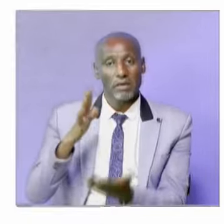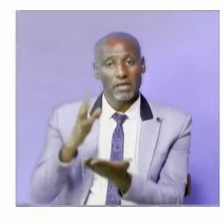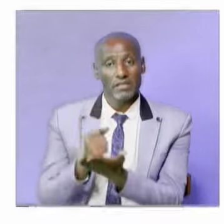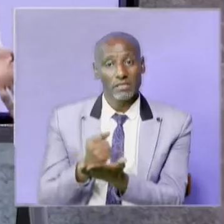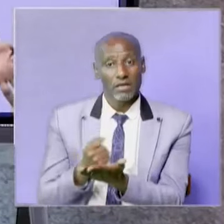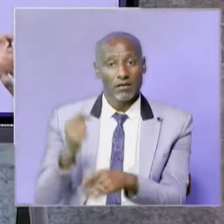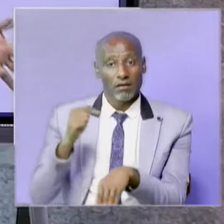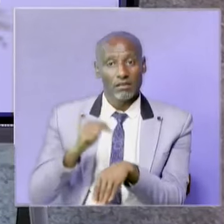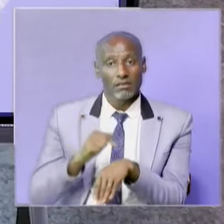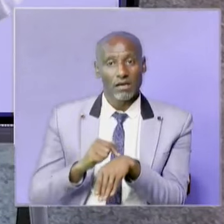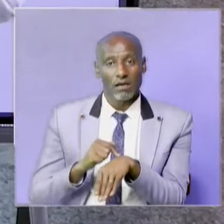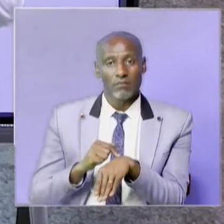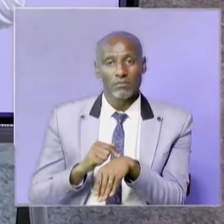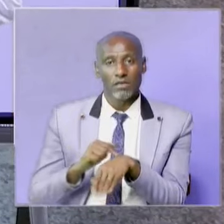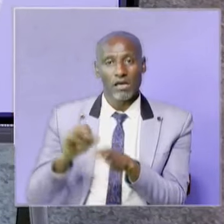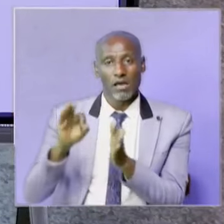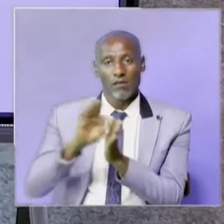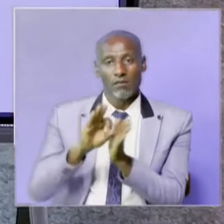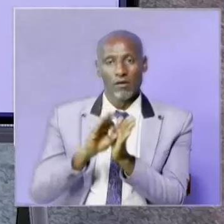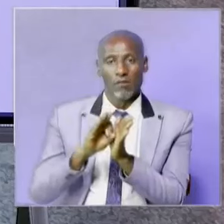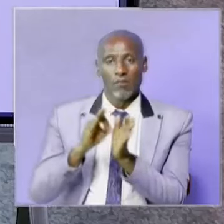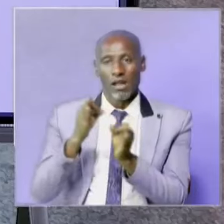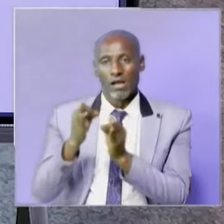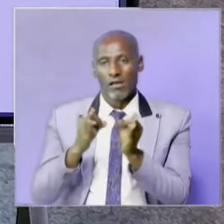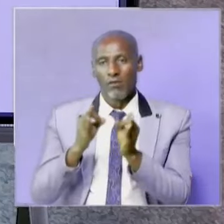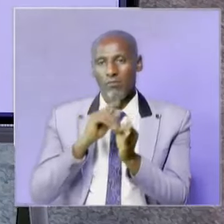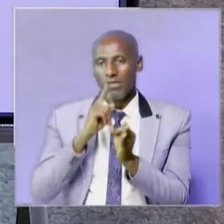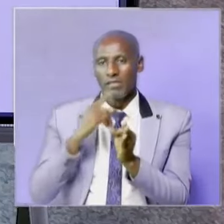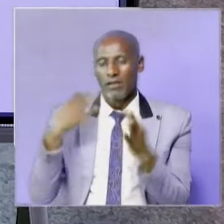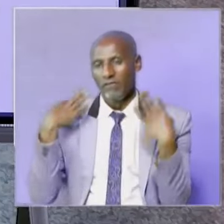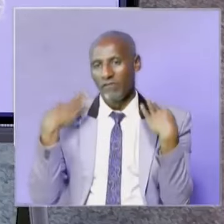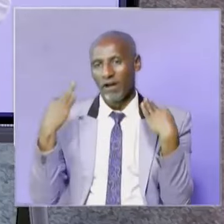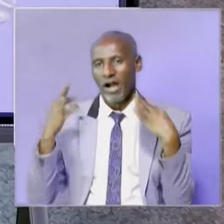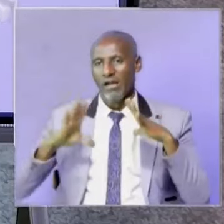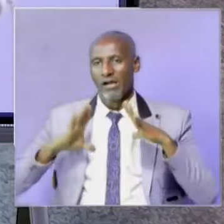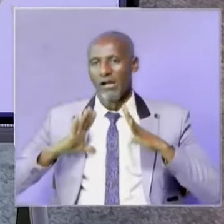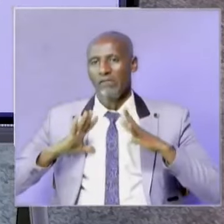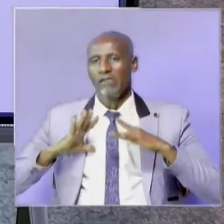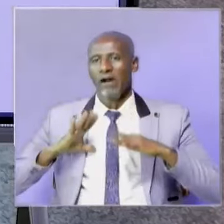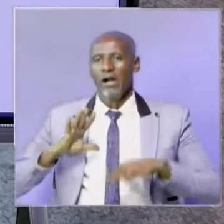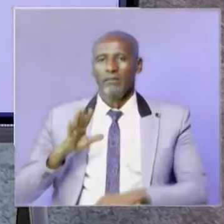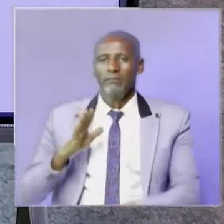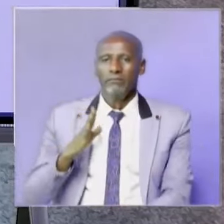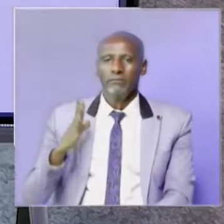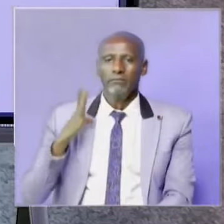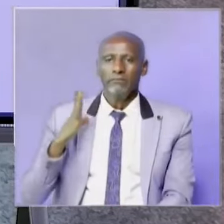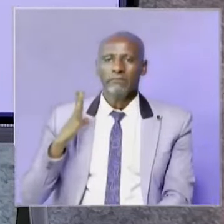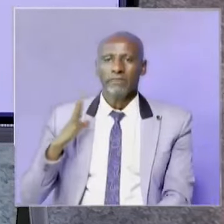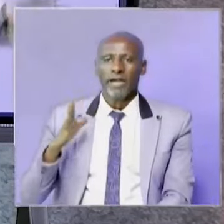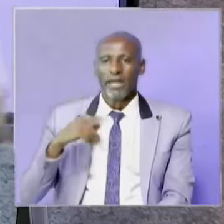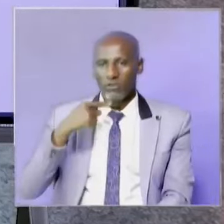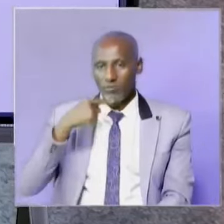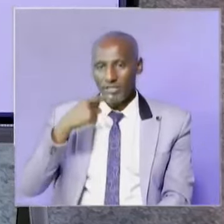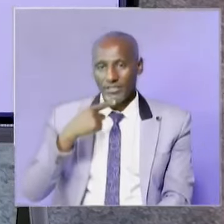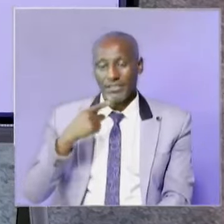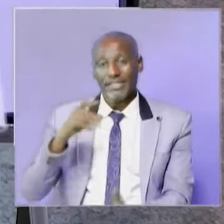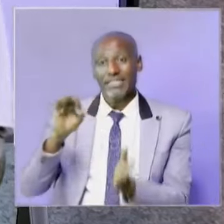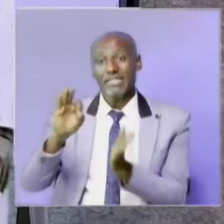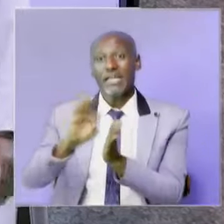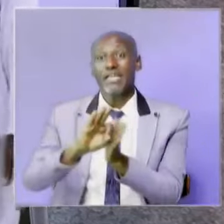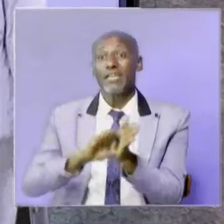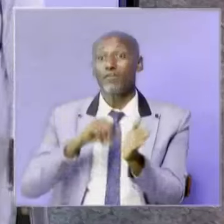Maybe sometimes in informal expressions we can say, fine, I'm okay, I'm good, also possible, okay?